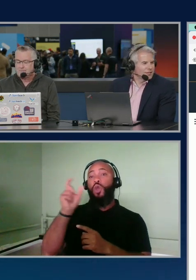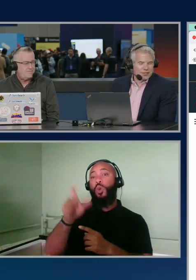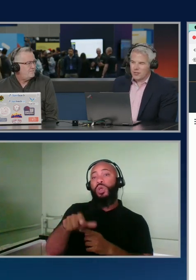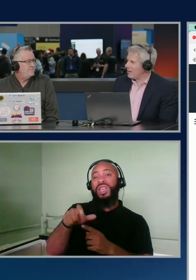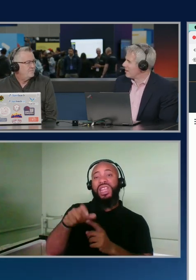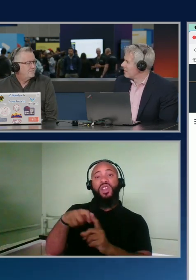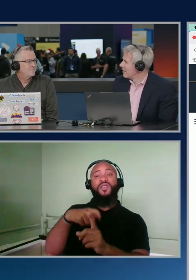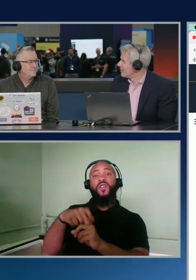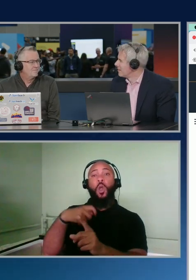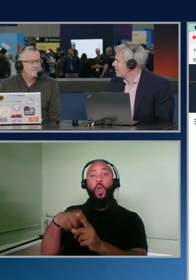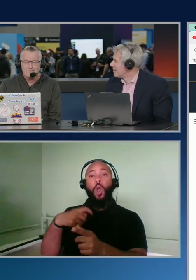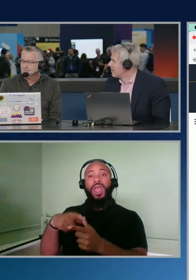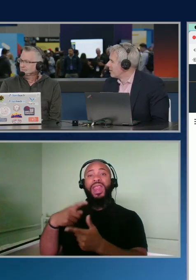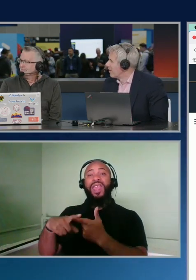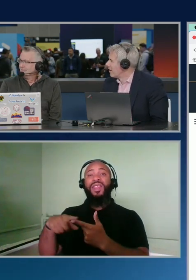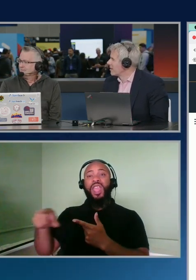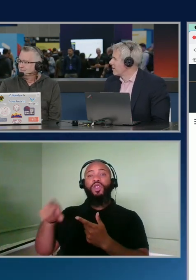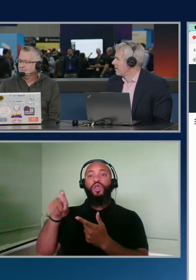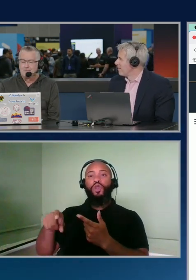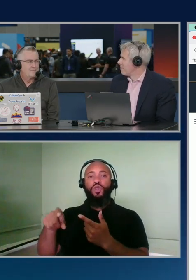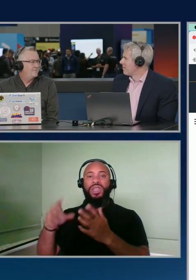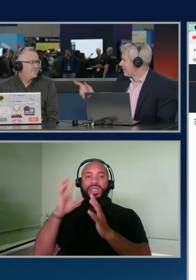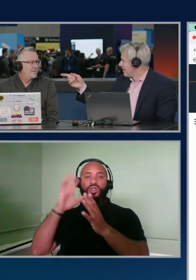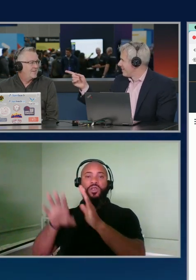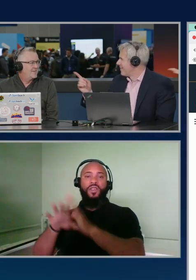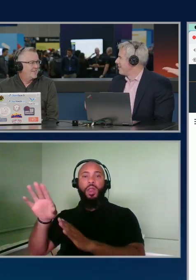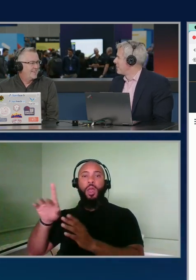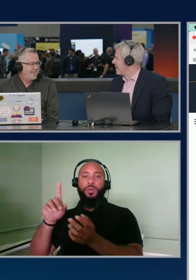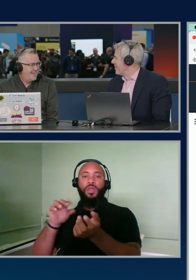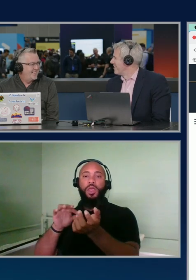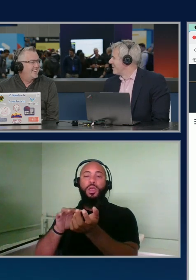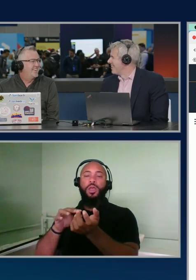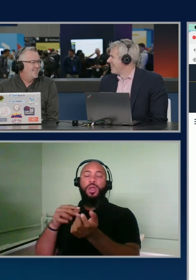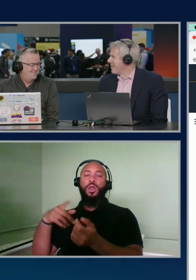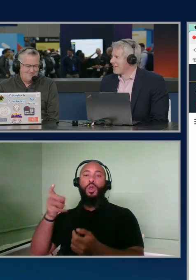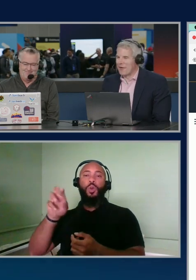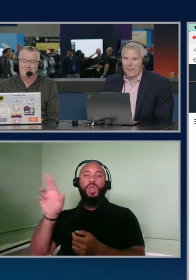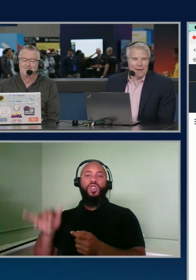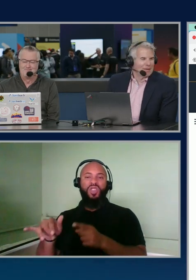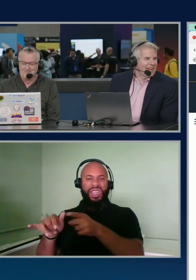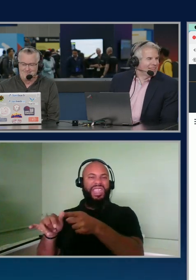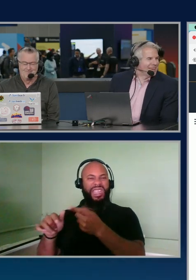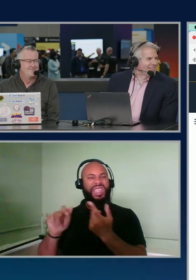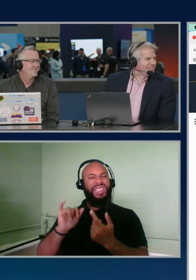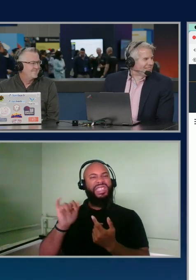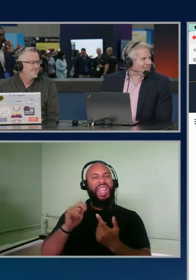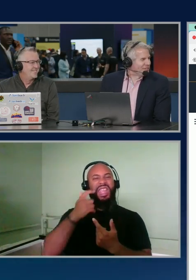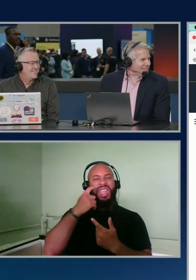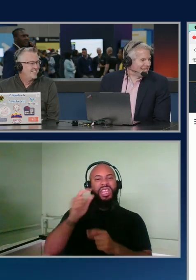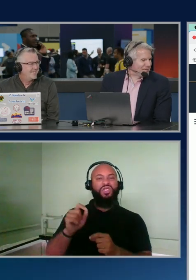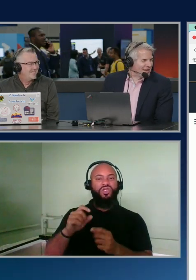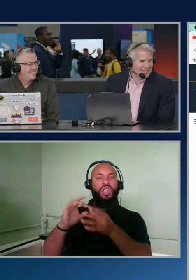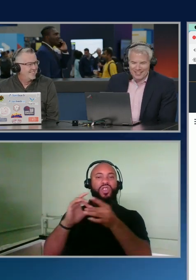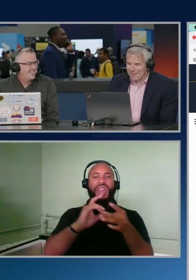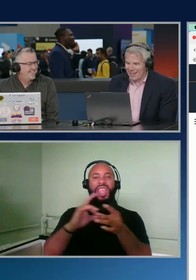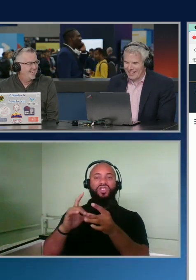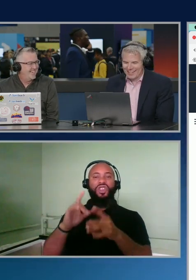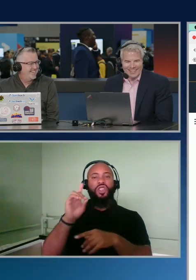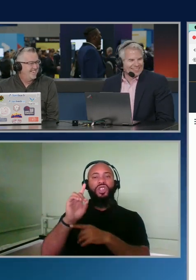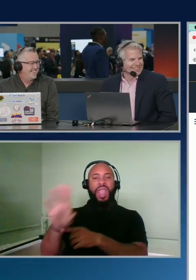like too. An index in a relational database. It's just pointers to what you want. There we go. There we go. For people out there, relational